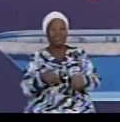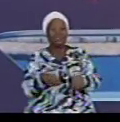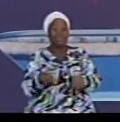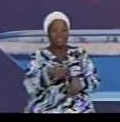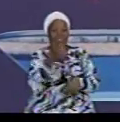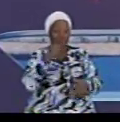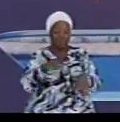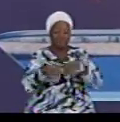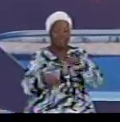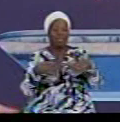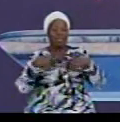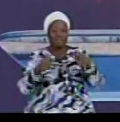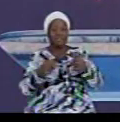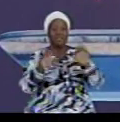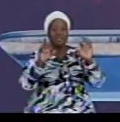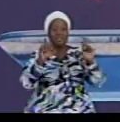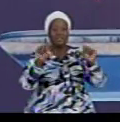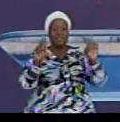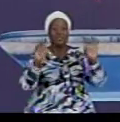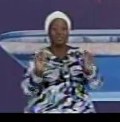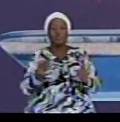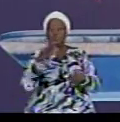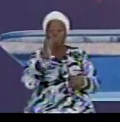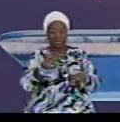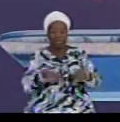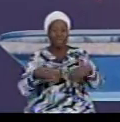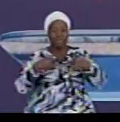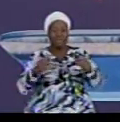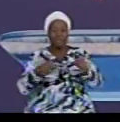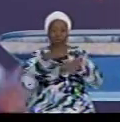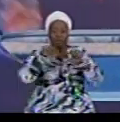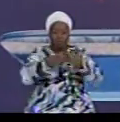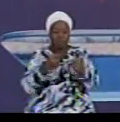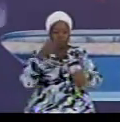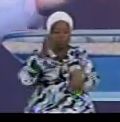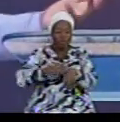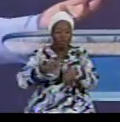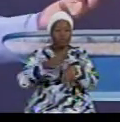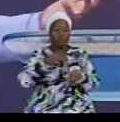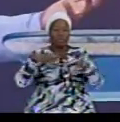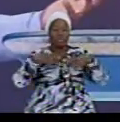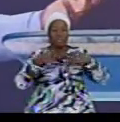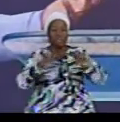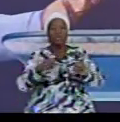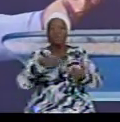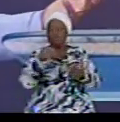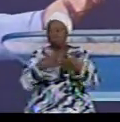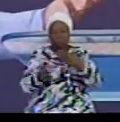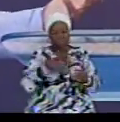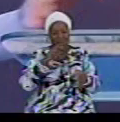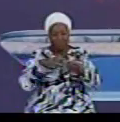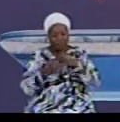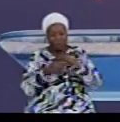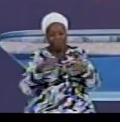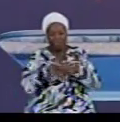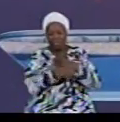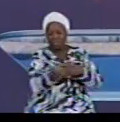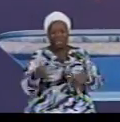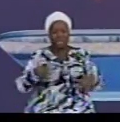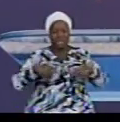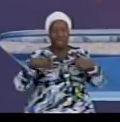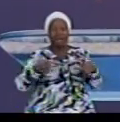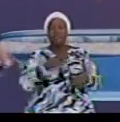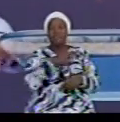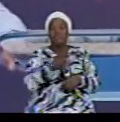healed. Stroke, they were healed. Arthritis, they were healed. Broken bones, they were healed. Whatever problem in their lives, they